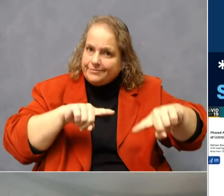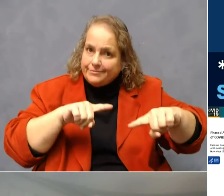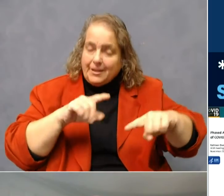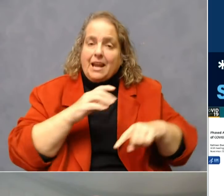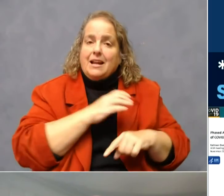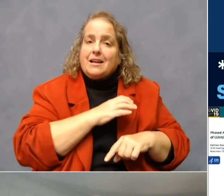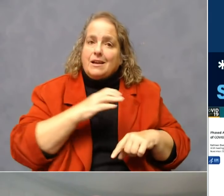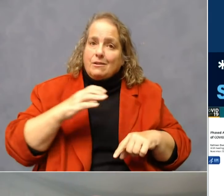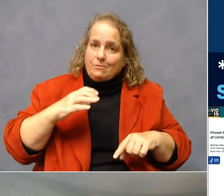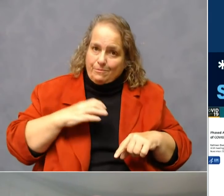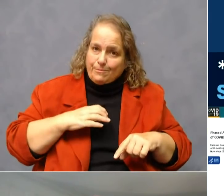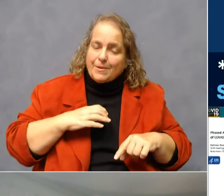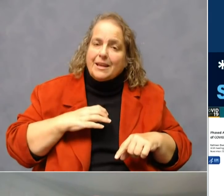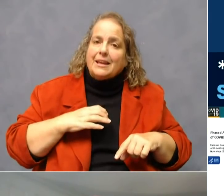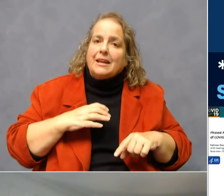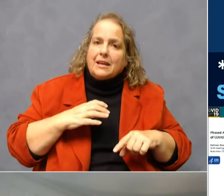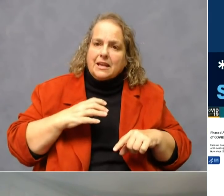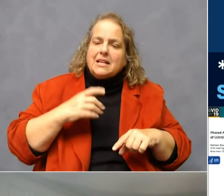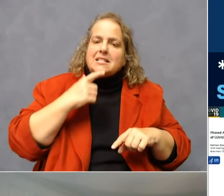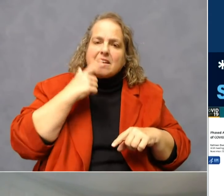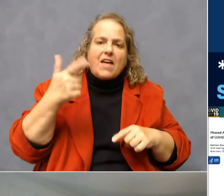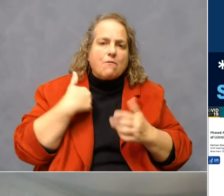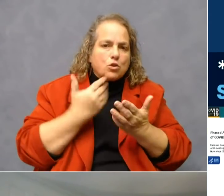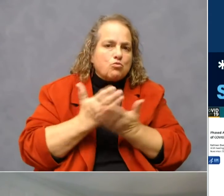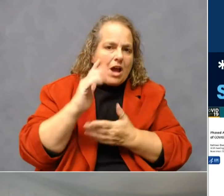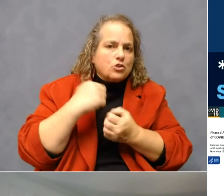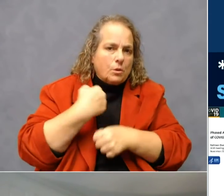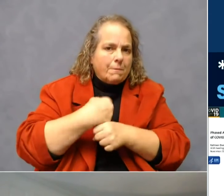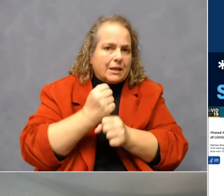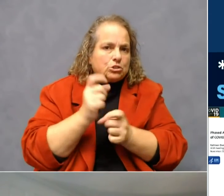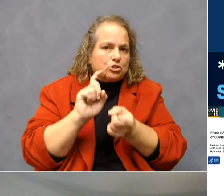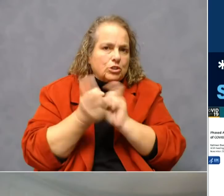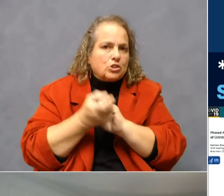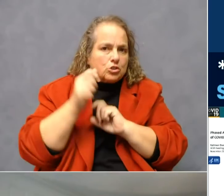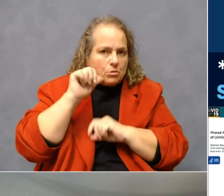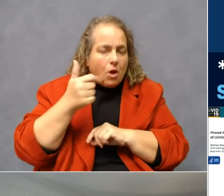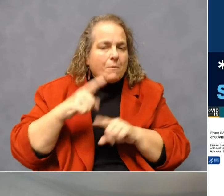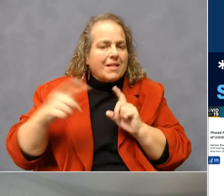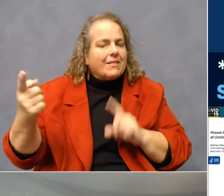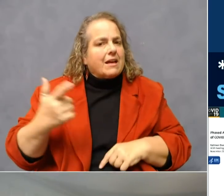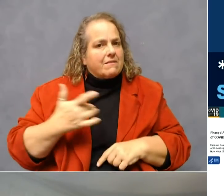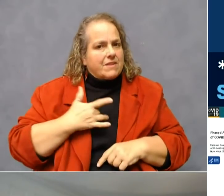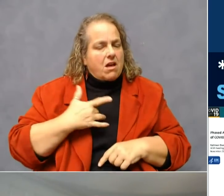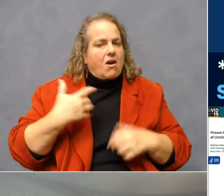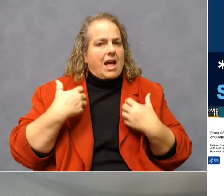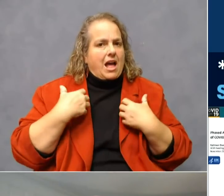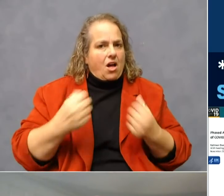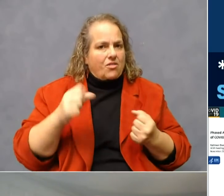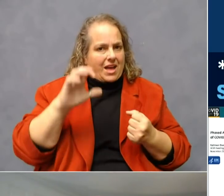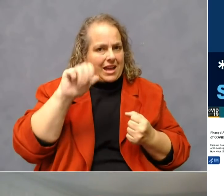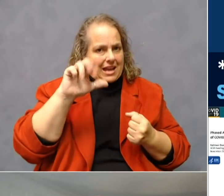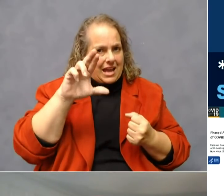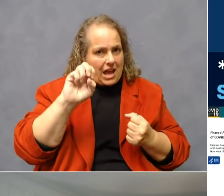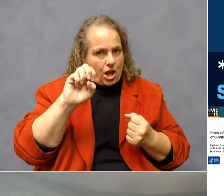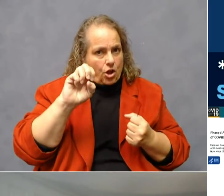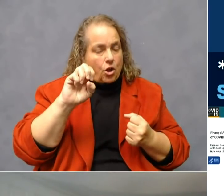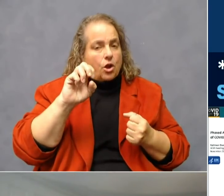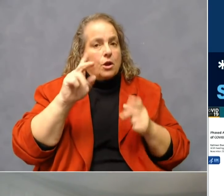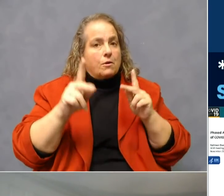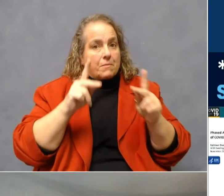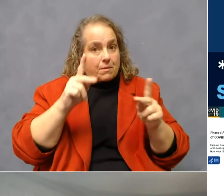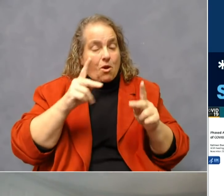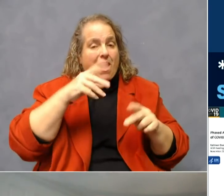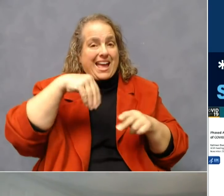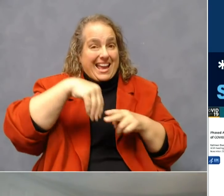make changes tomorrow if they feel differently, that healthcare professionals and long-term care facility, and it says residents